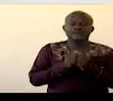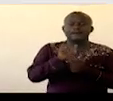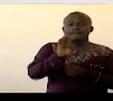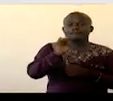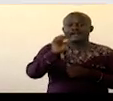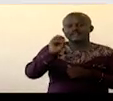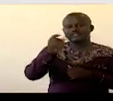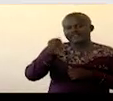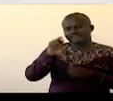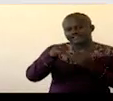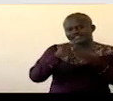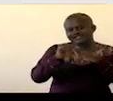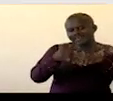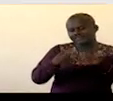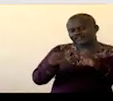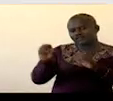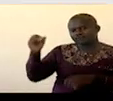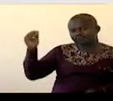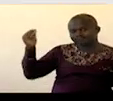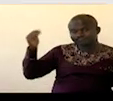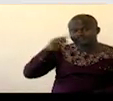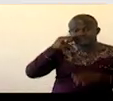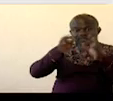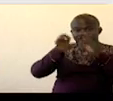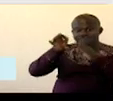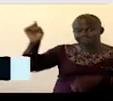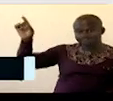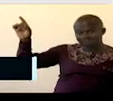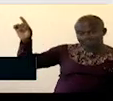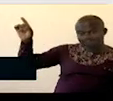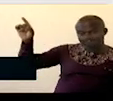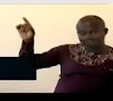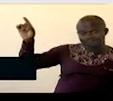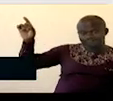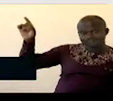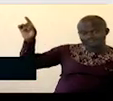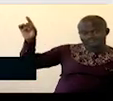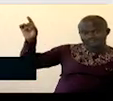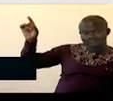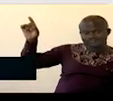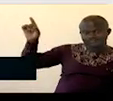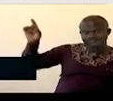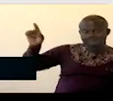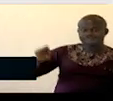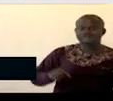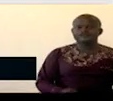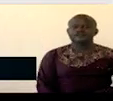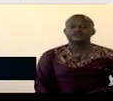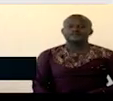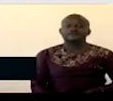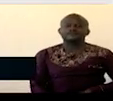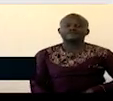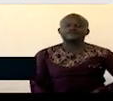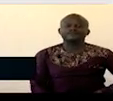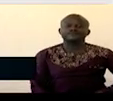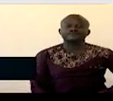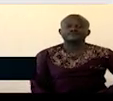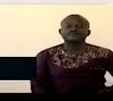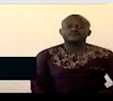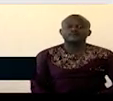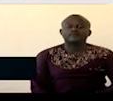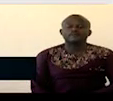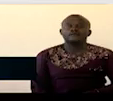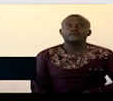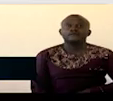Biodiversity is a variety of plant and animal life in the world or in a particular habitat.